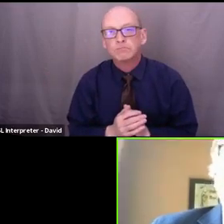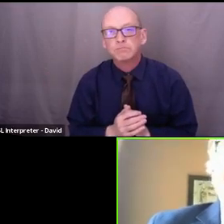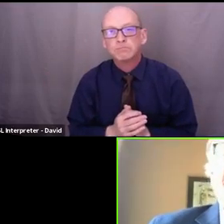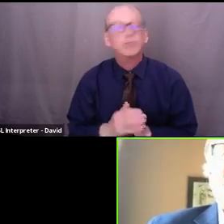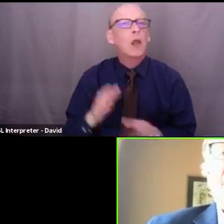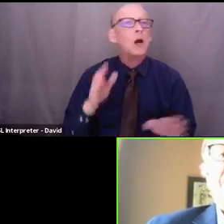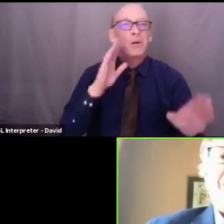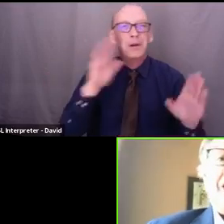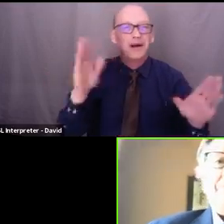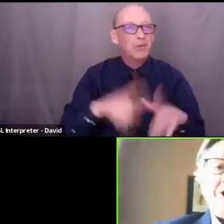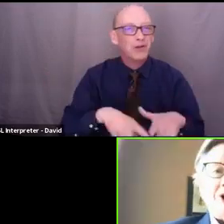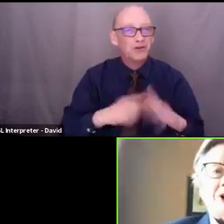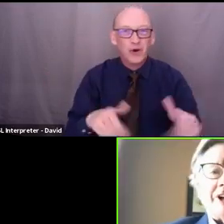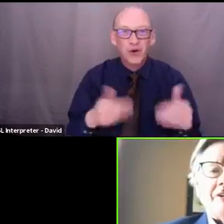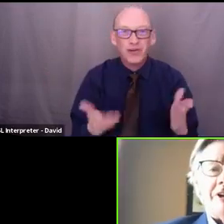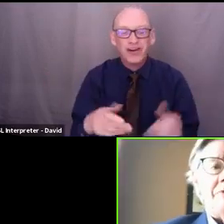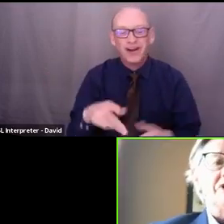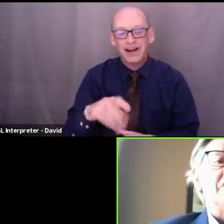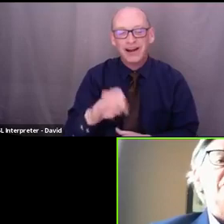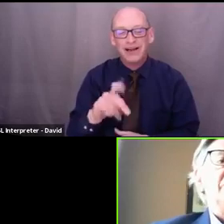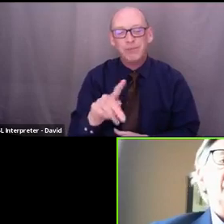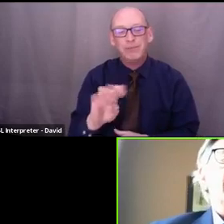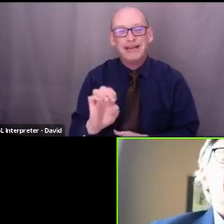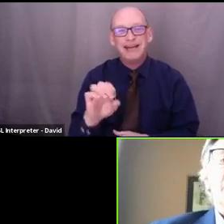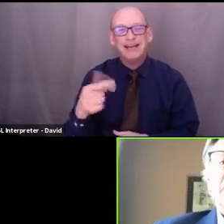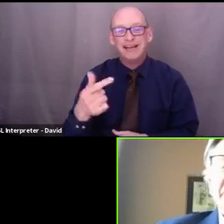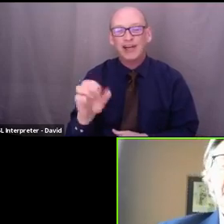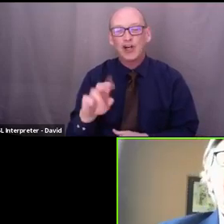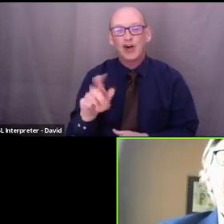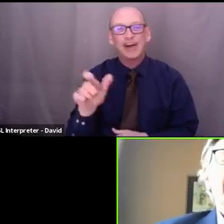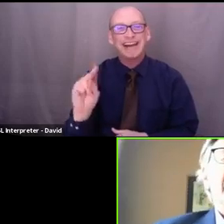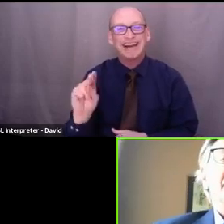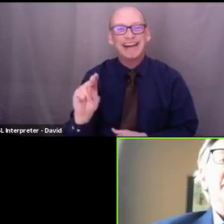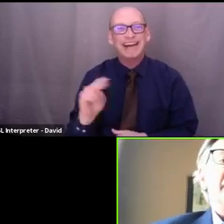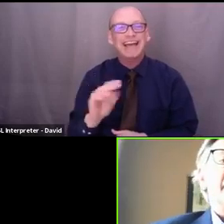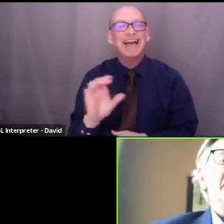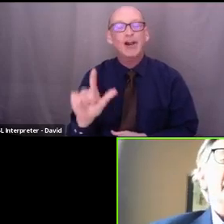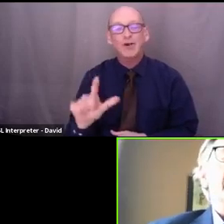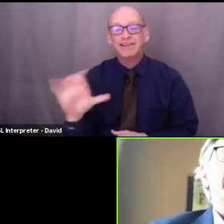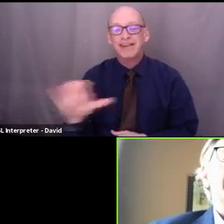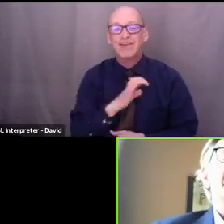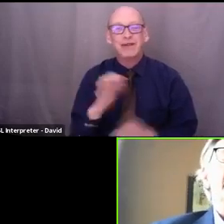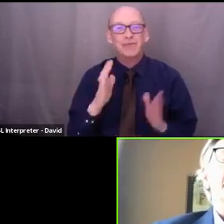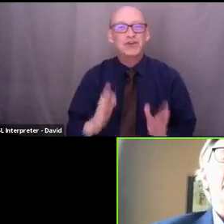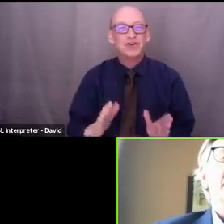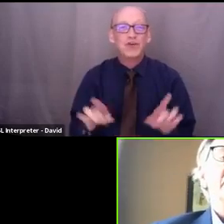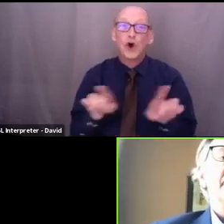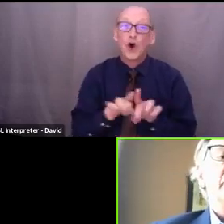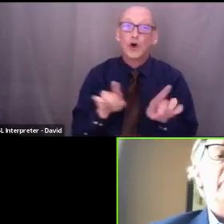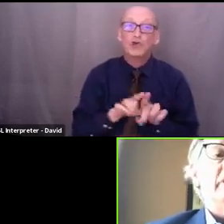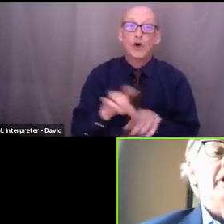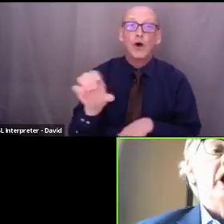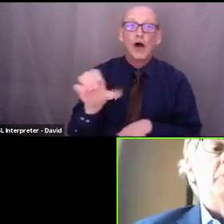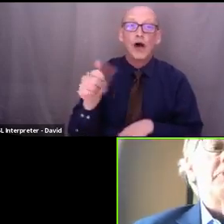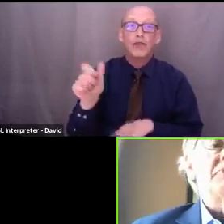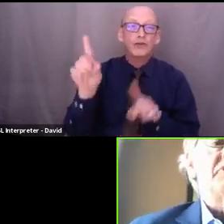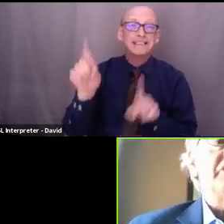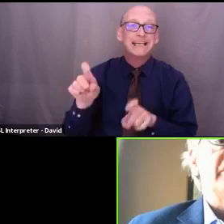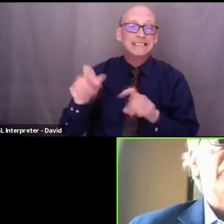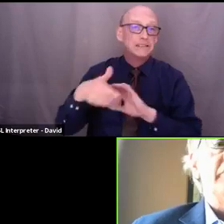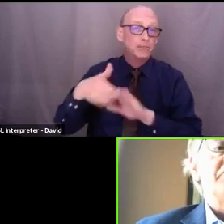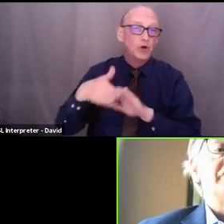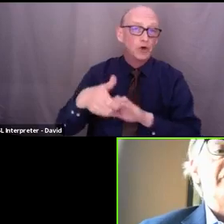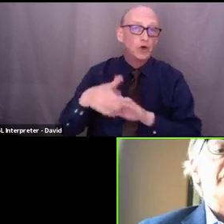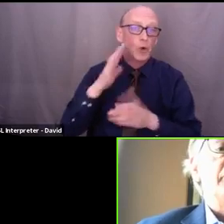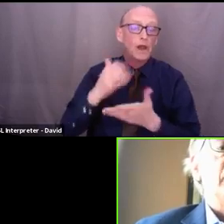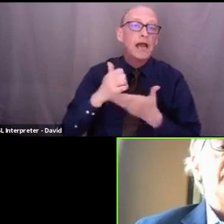Hi, let me start over. Hi, Pete Durkin, County Commissioner. We're pleased today to announce another testing partnership that will help us protect